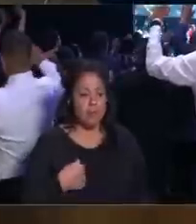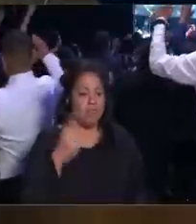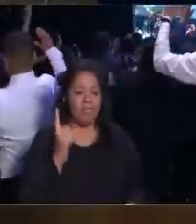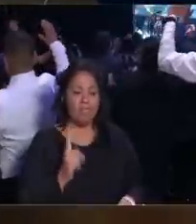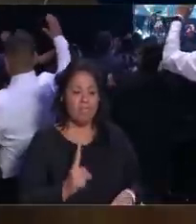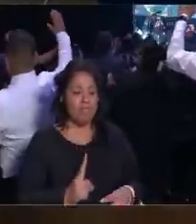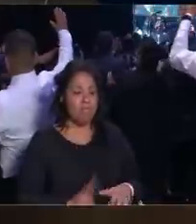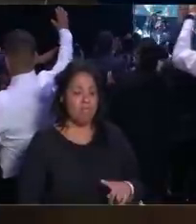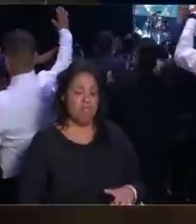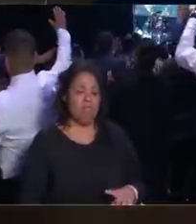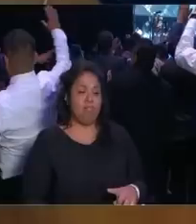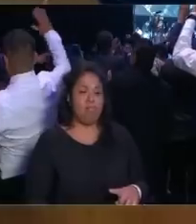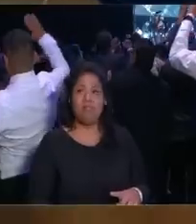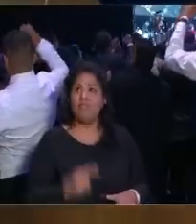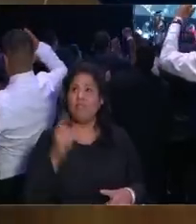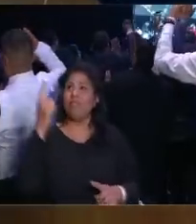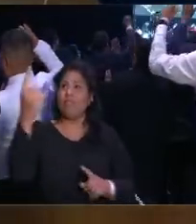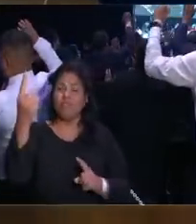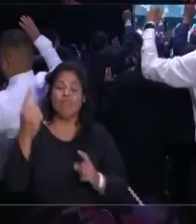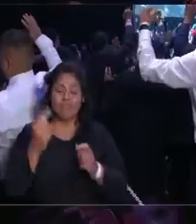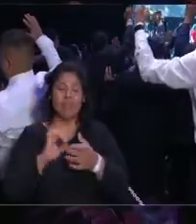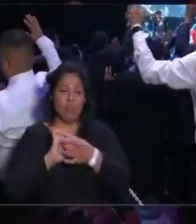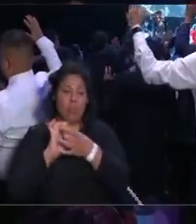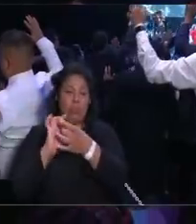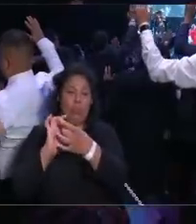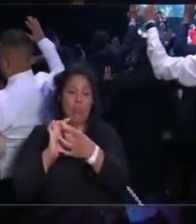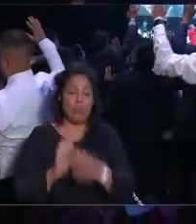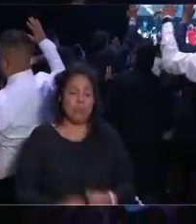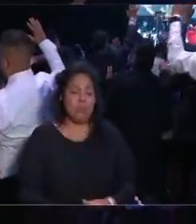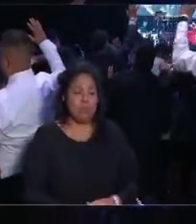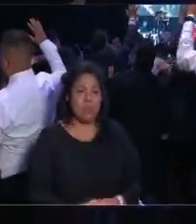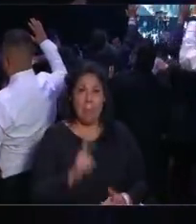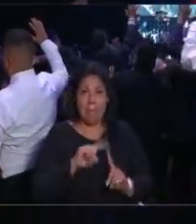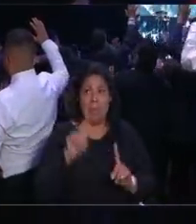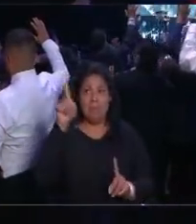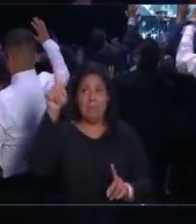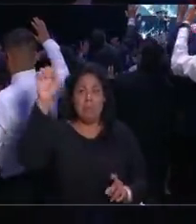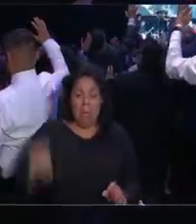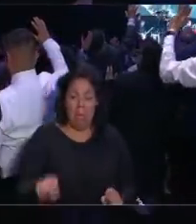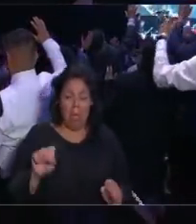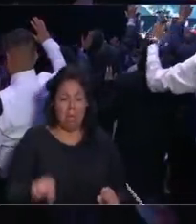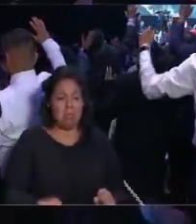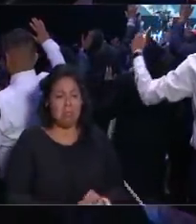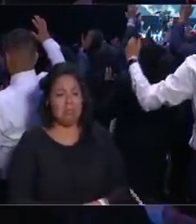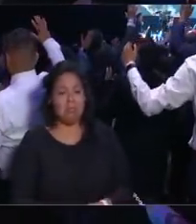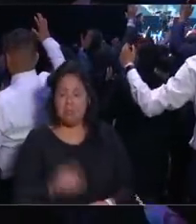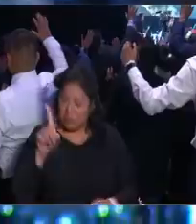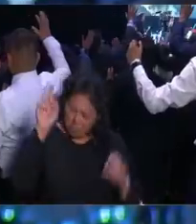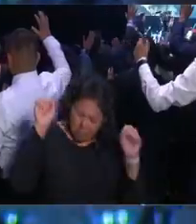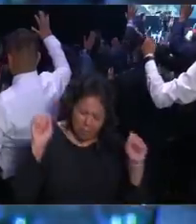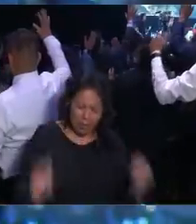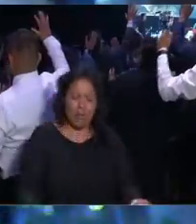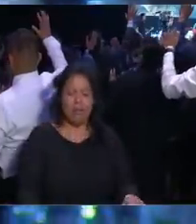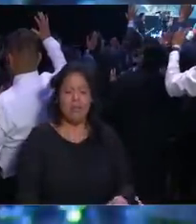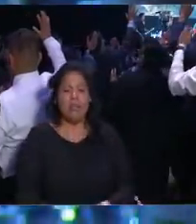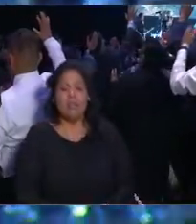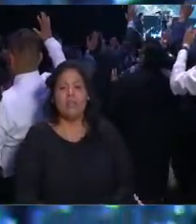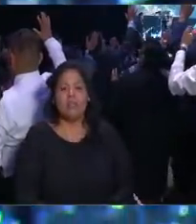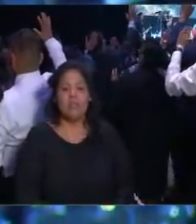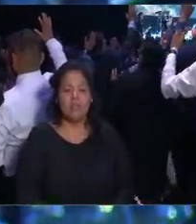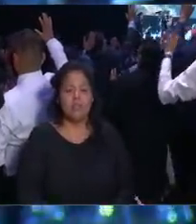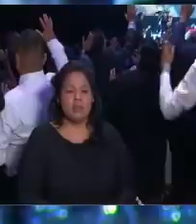do it! Si no es con Dios! But you can! Pero tú, Dios. You can! Él lo